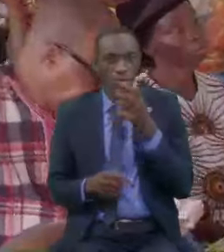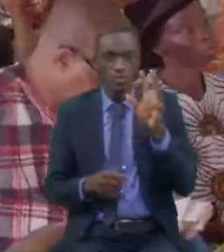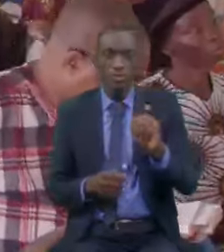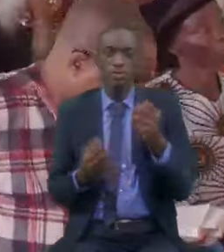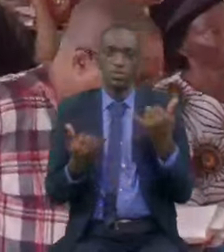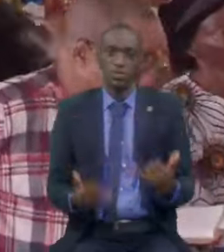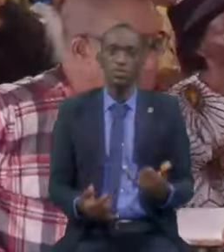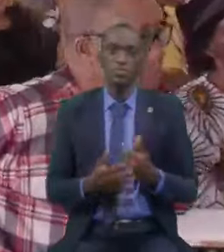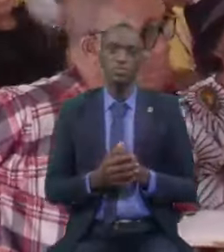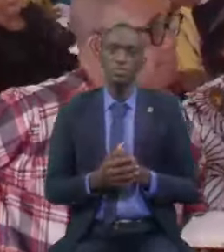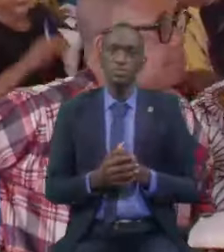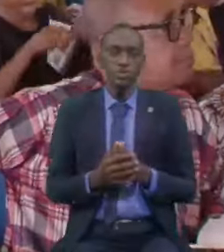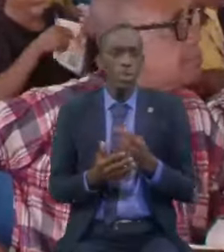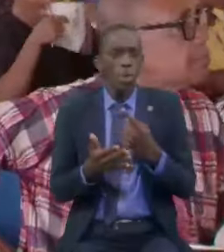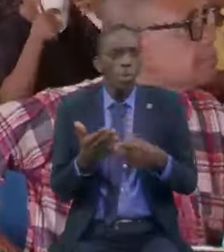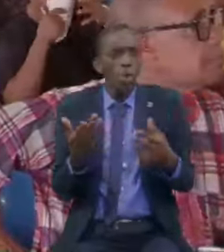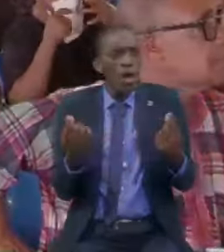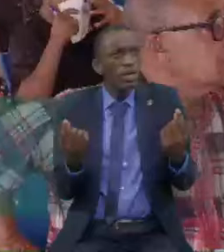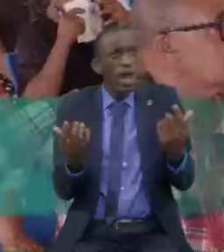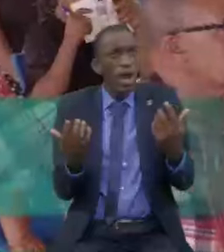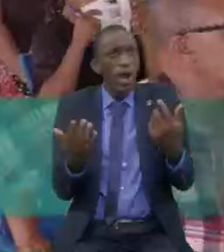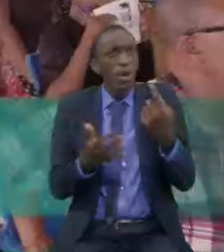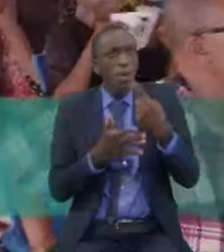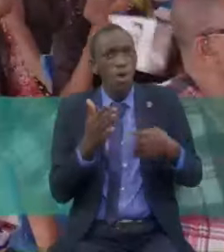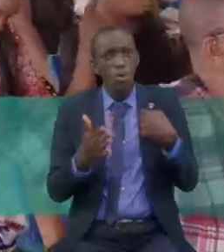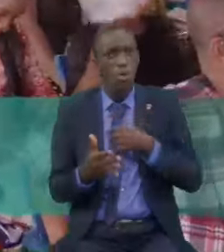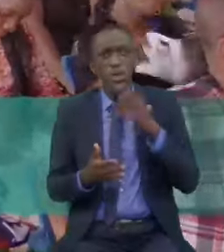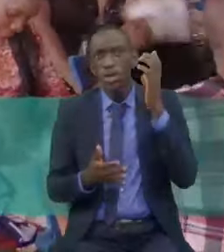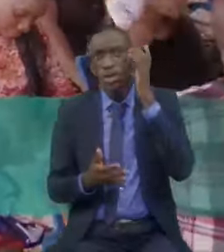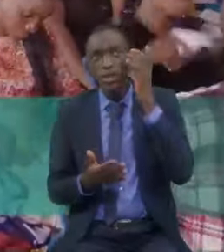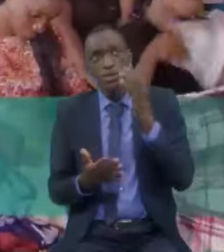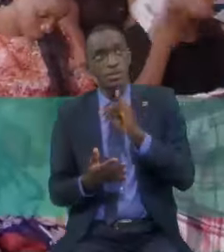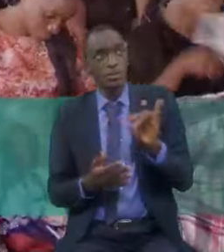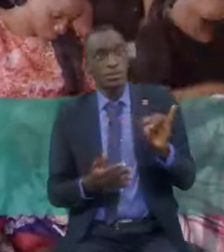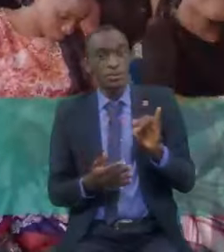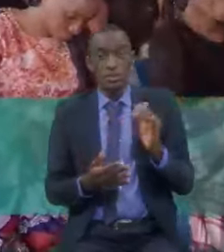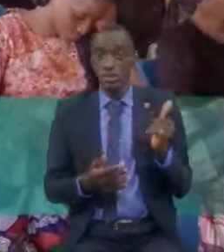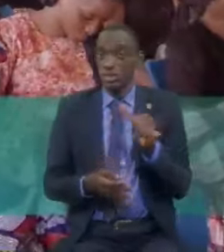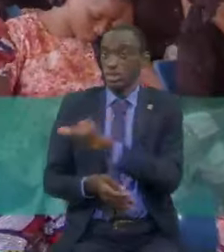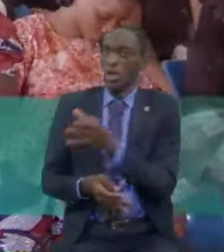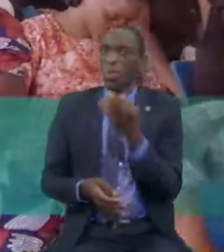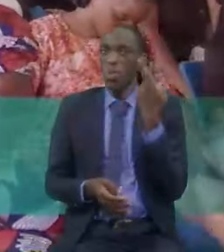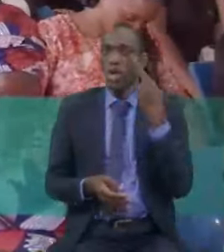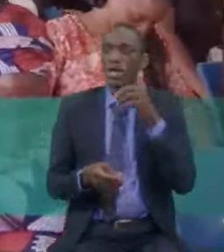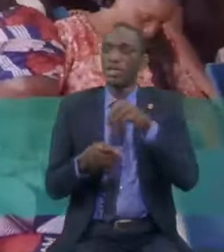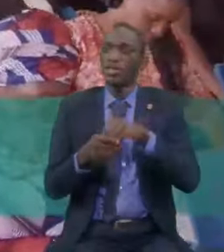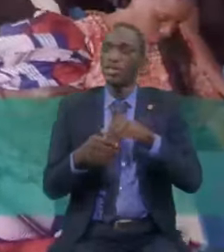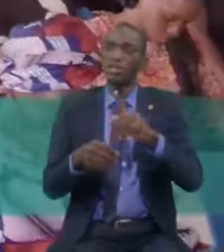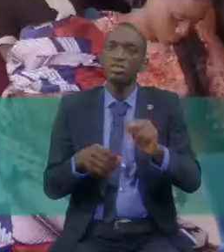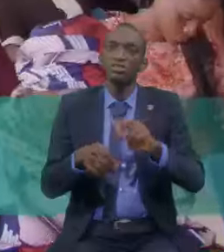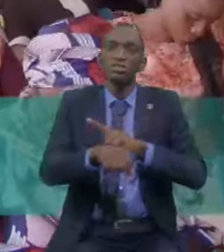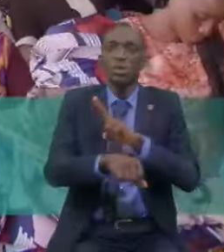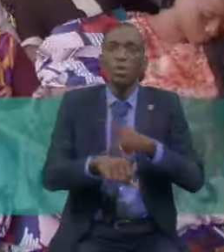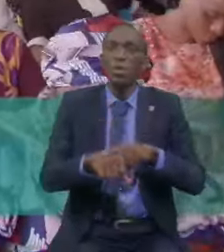What? What are we hearing? They were in the original Bible school of